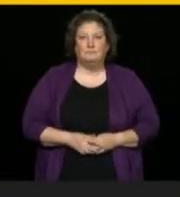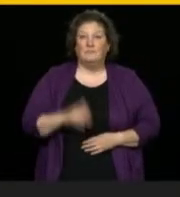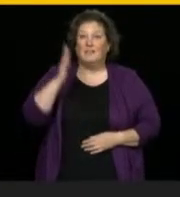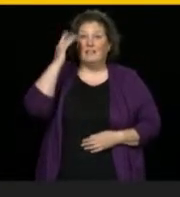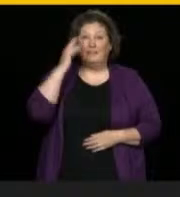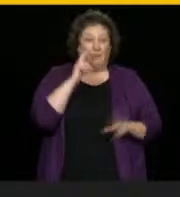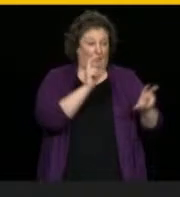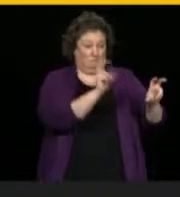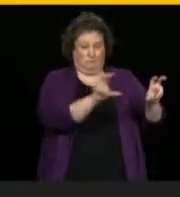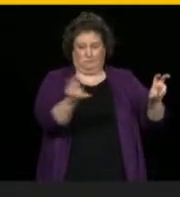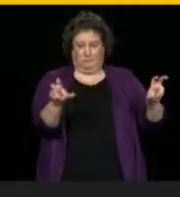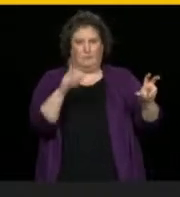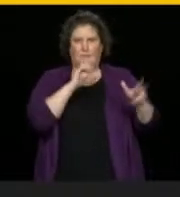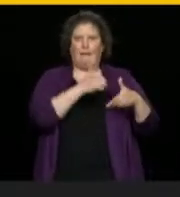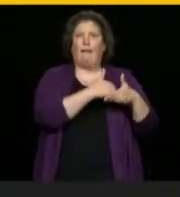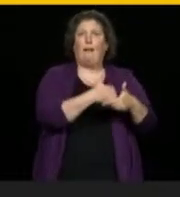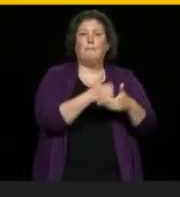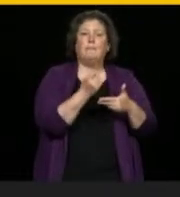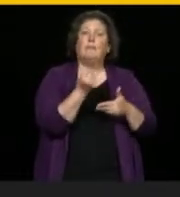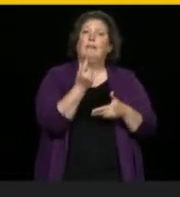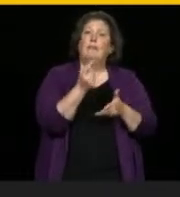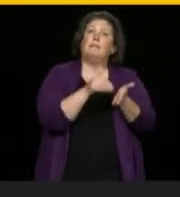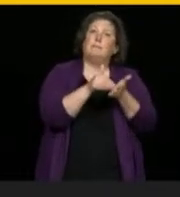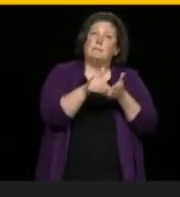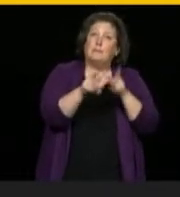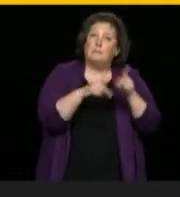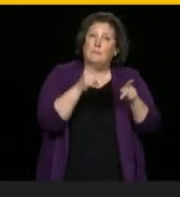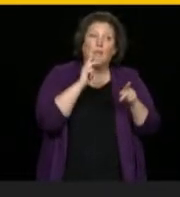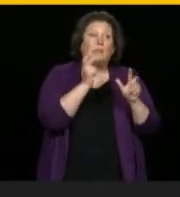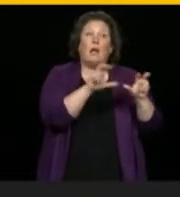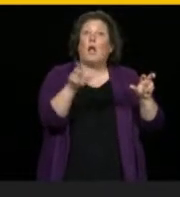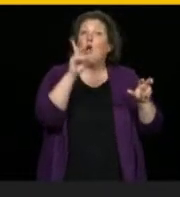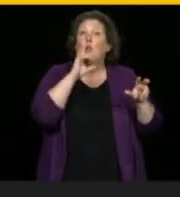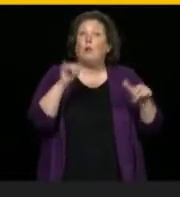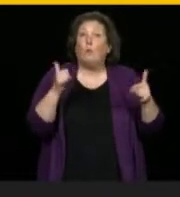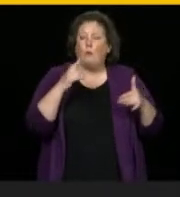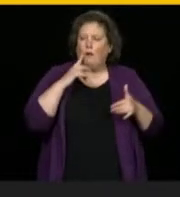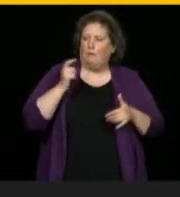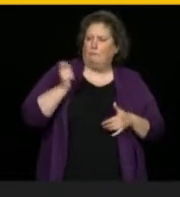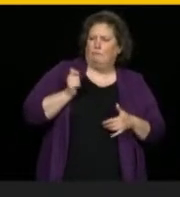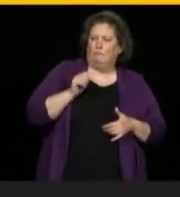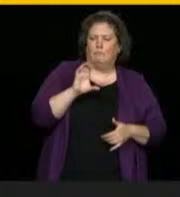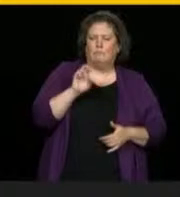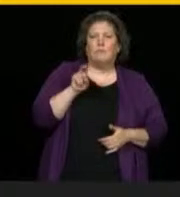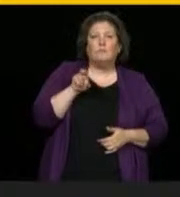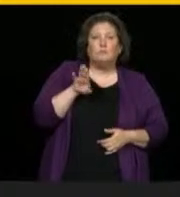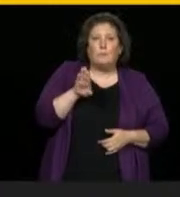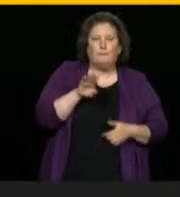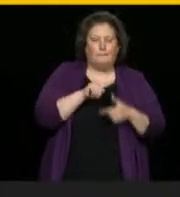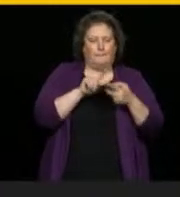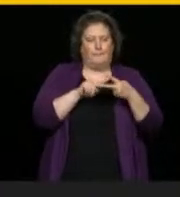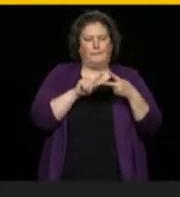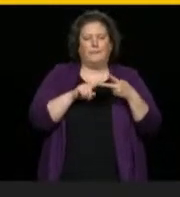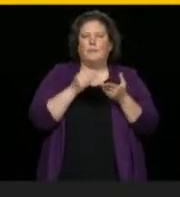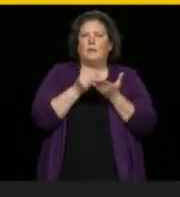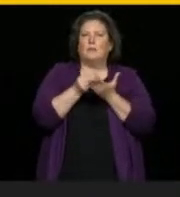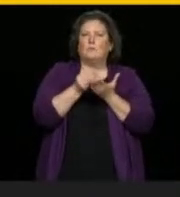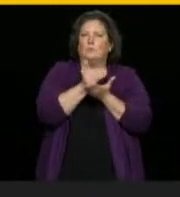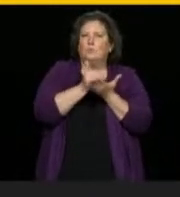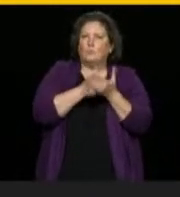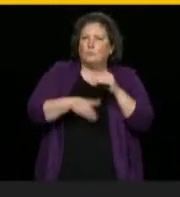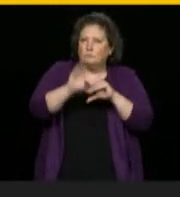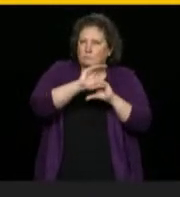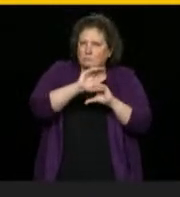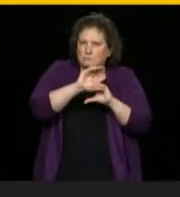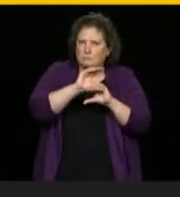through the a CERB été, and the wage concentrée subsidy. sur les plus vulnérables, We mais focused aussi, on the on a most aidé vulnerable, les banques alimentaires, but we also helped les, food les